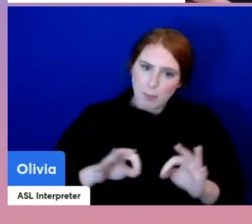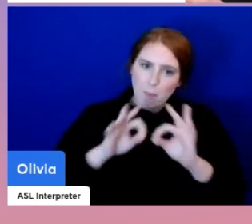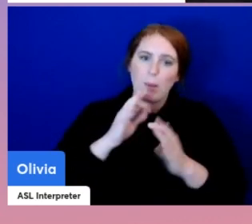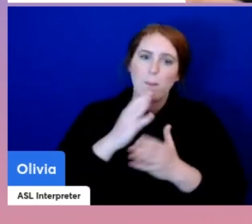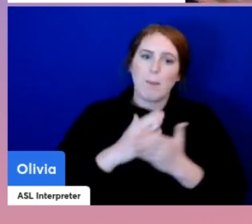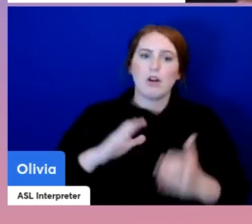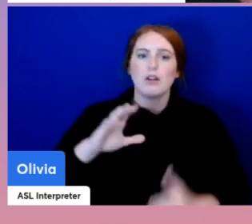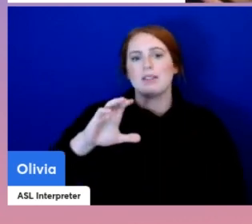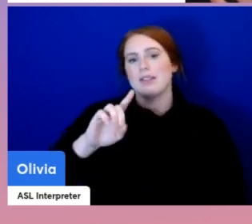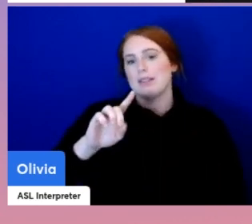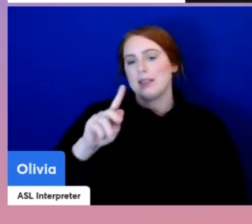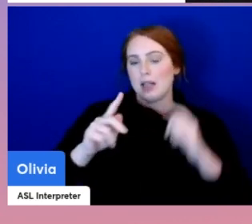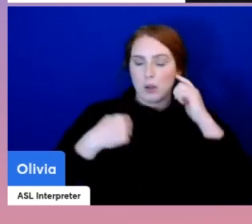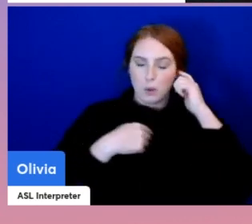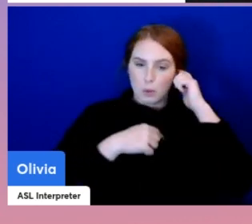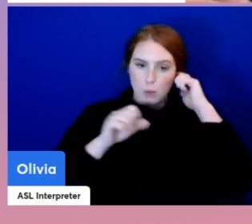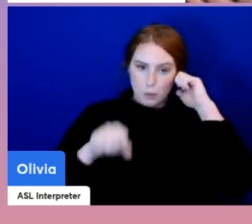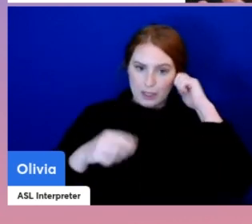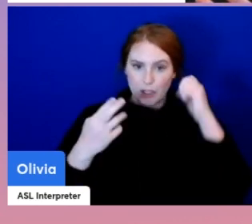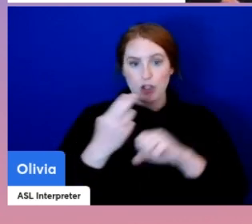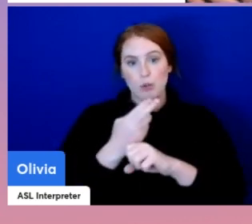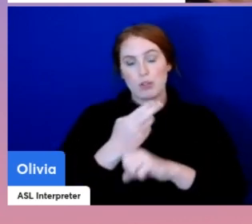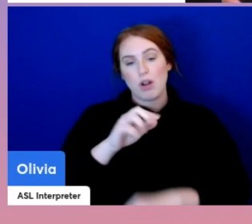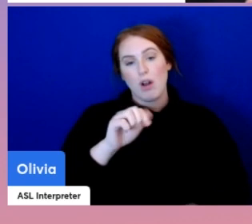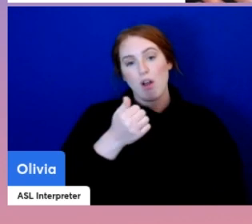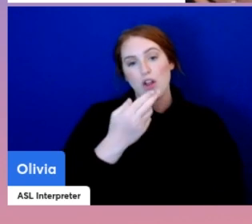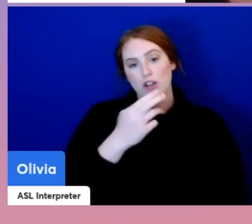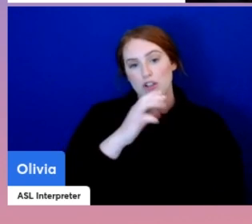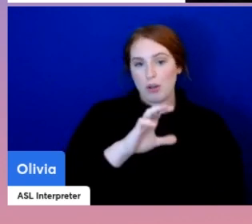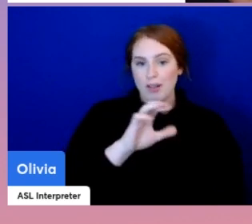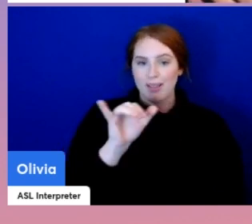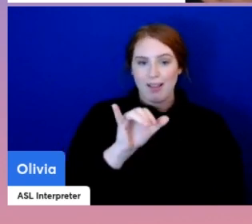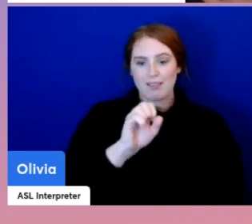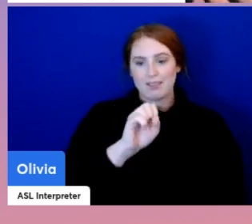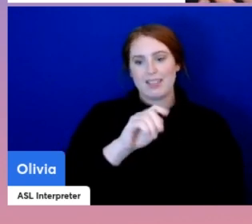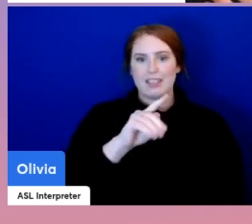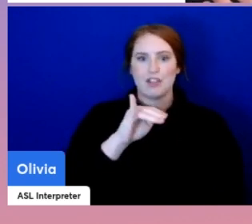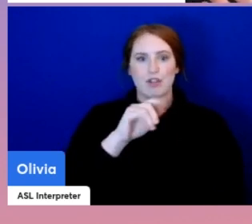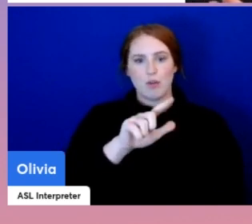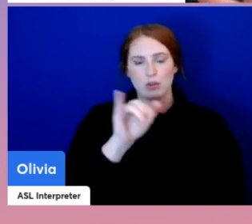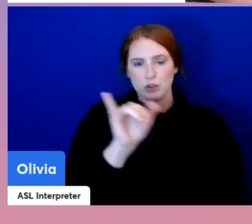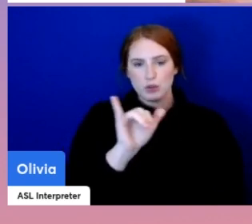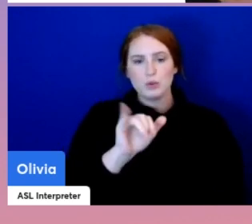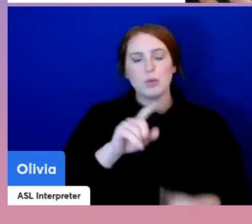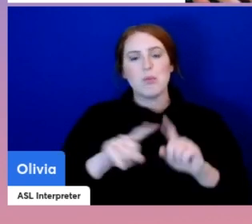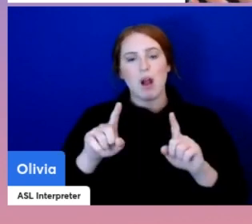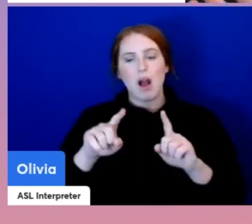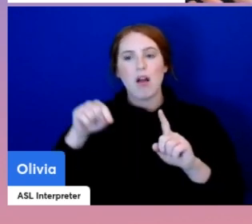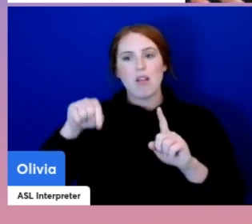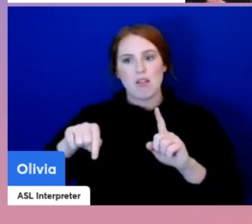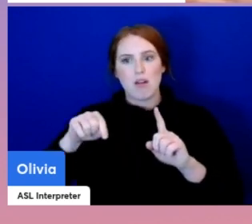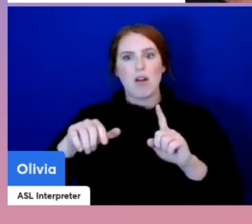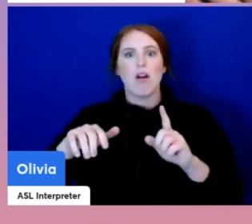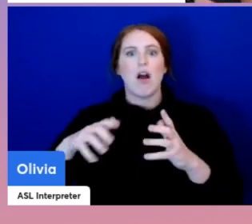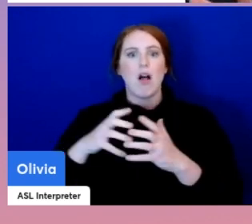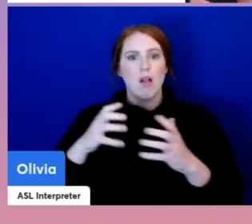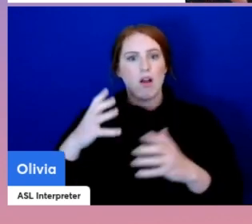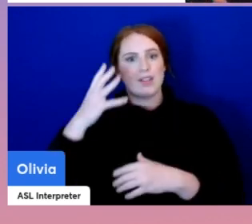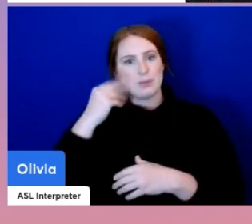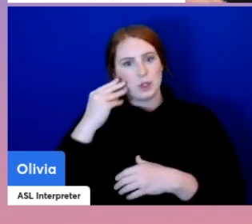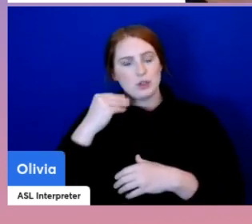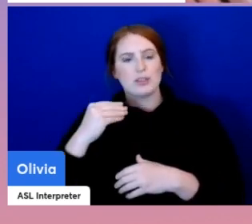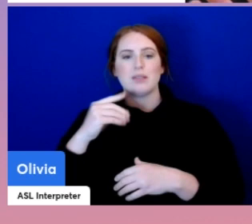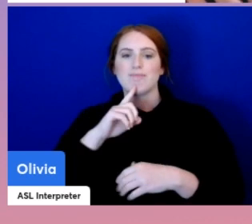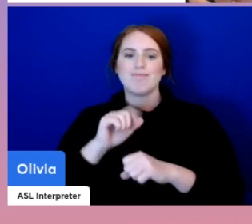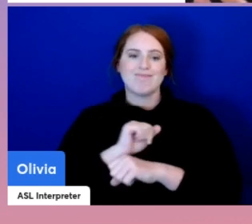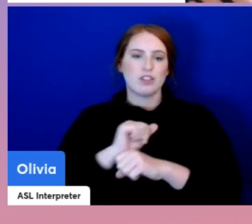other HashiCorp tools like Sentinel to the same effect, but once again, our company has strong development experience in actual programming language and may not be up